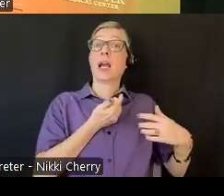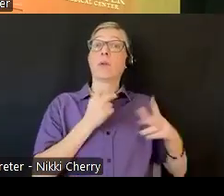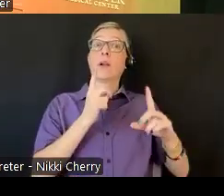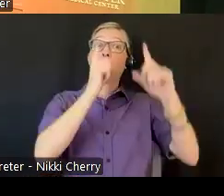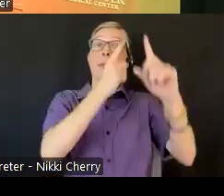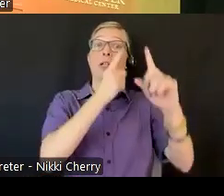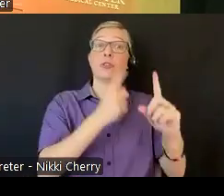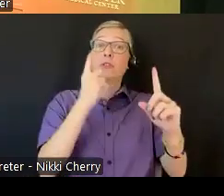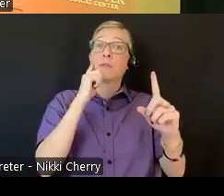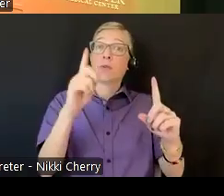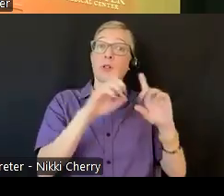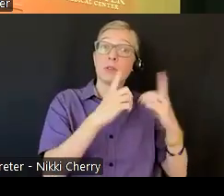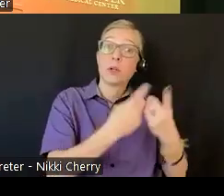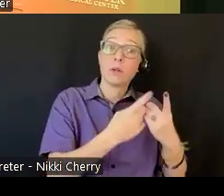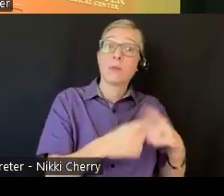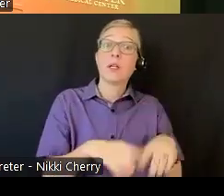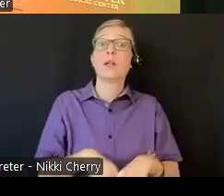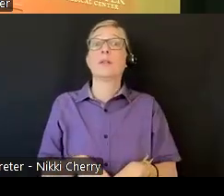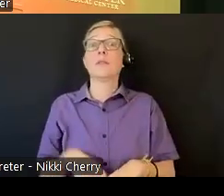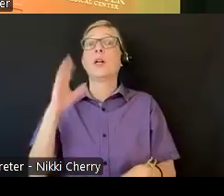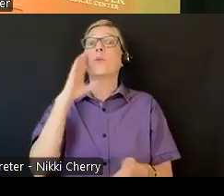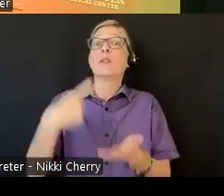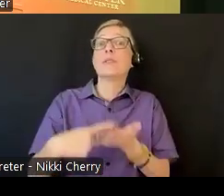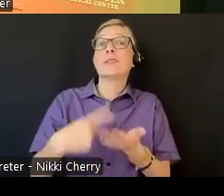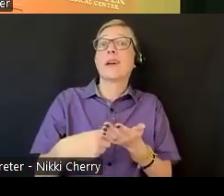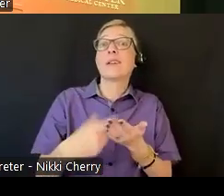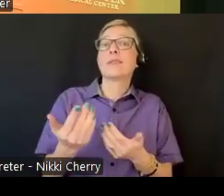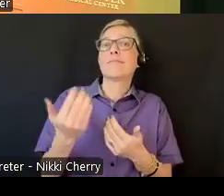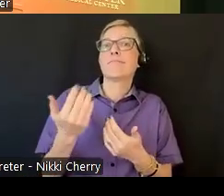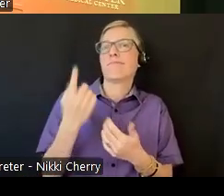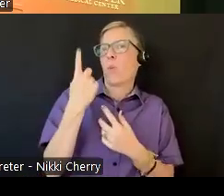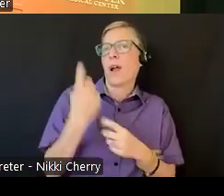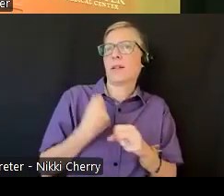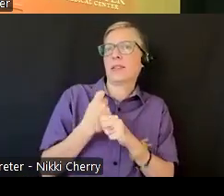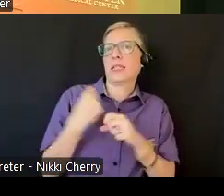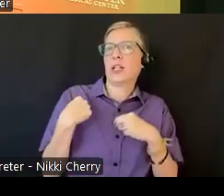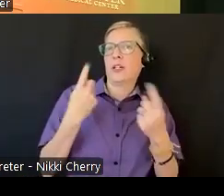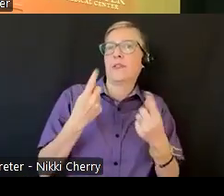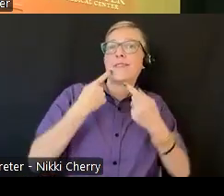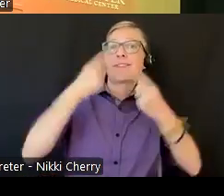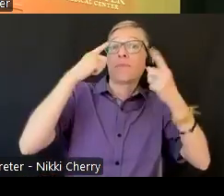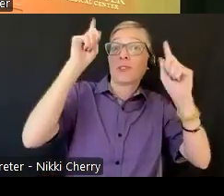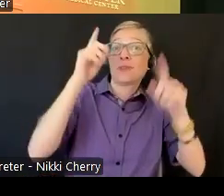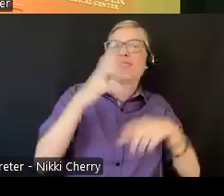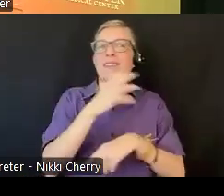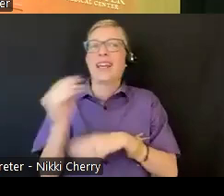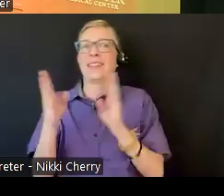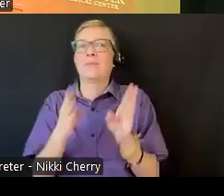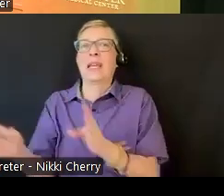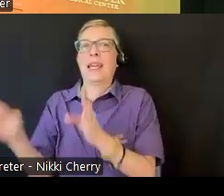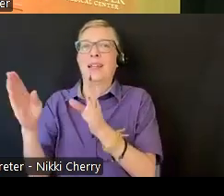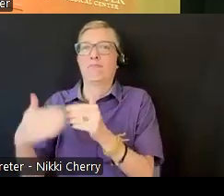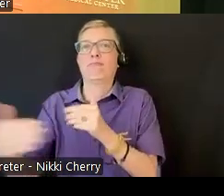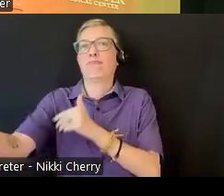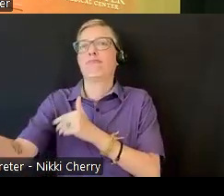about past accomplishment during the last year, as well as the plan, and